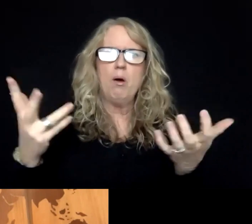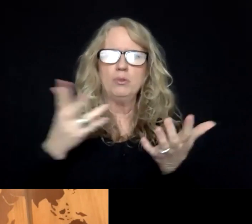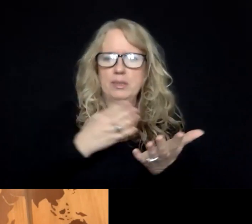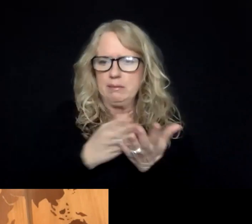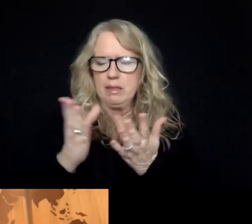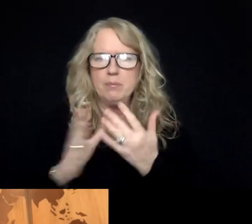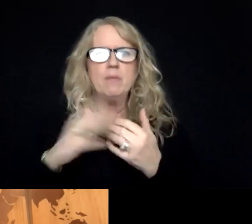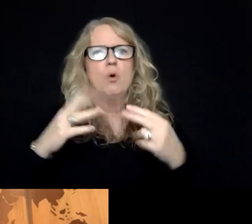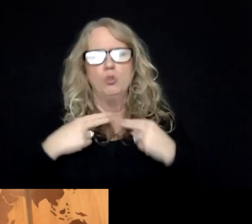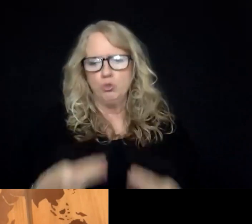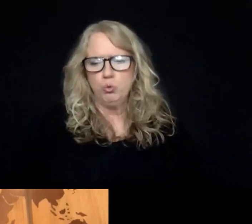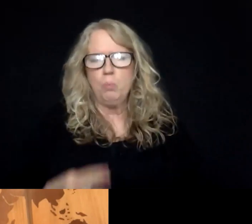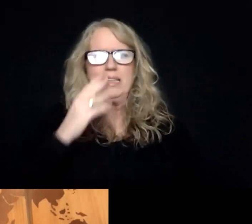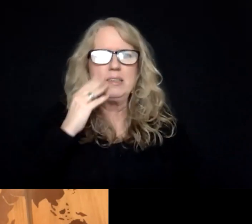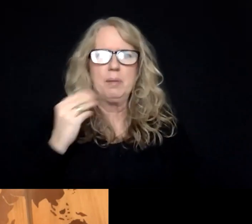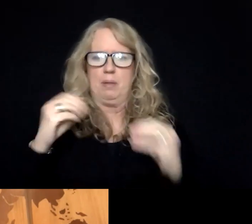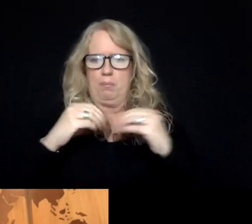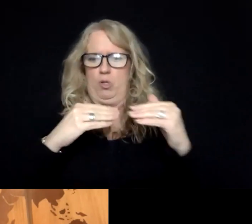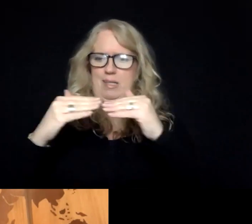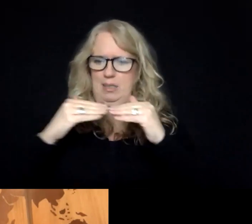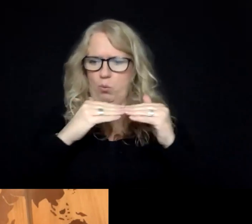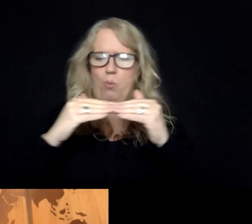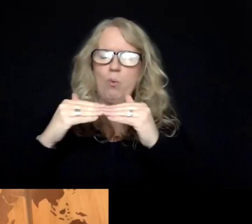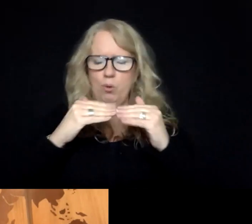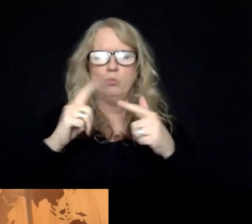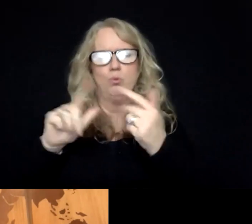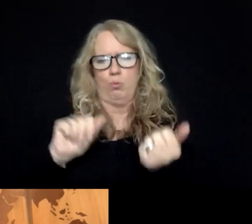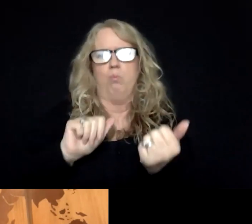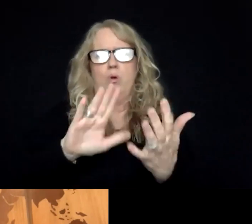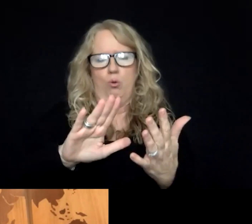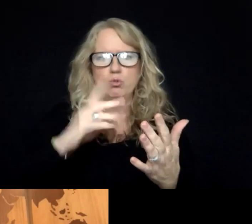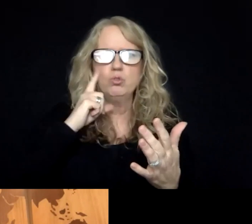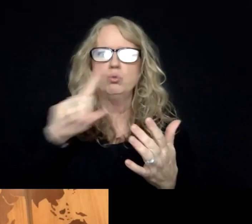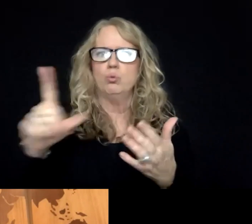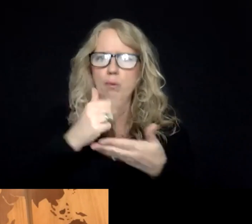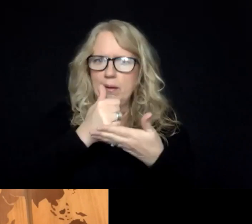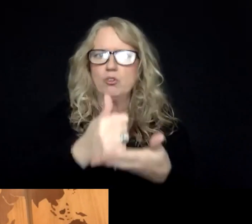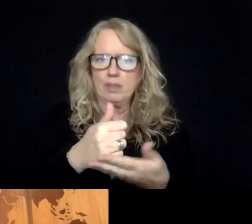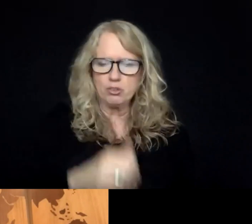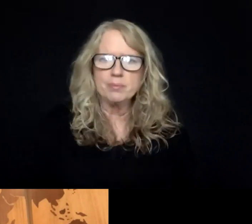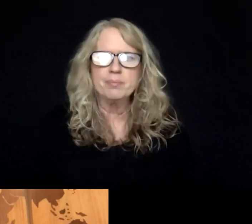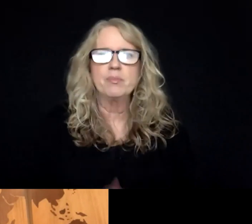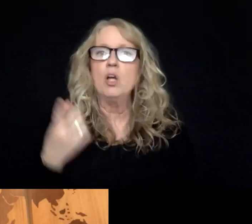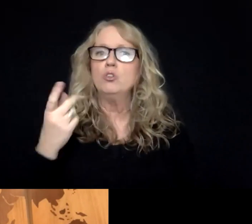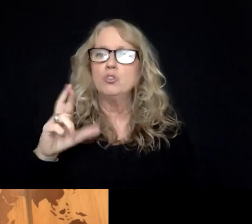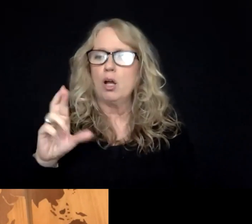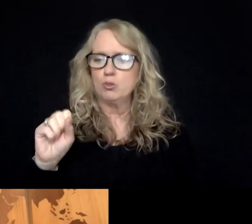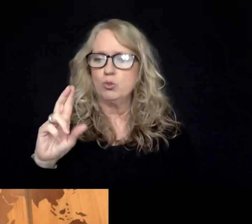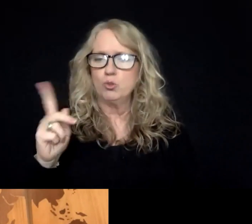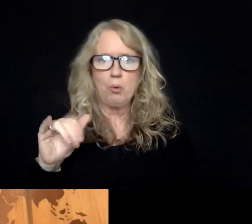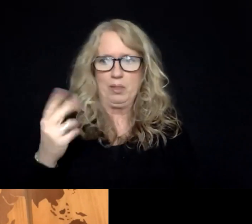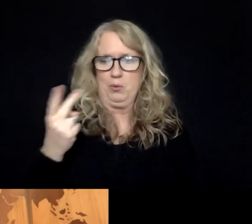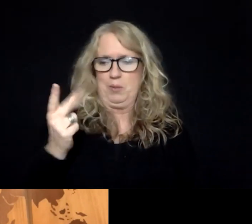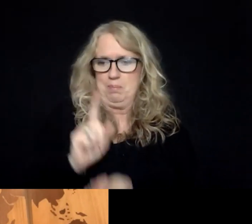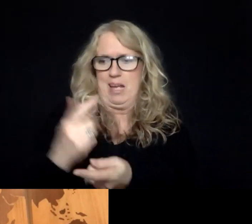human experience demands an equally multifaceted approach to intervention. So Dr. Sapolsky, we had the chance to meet back in